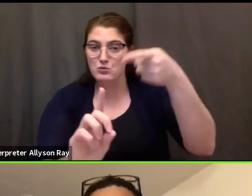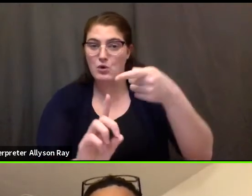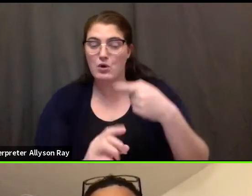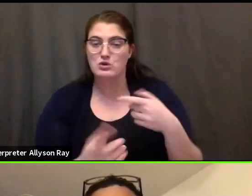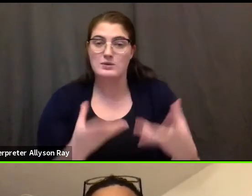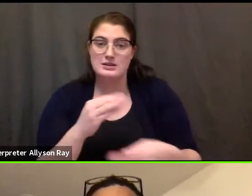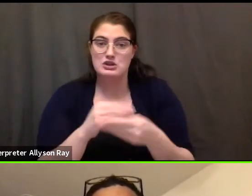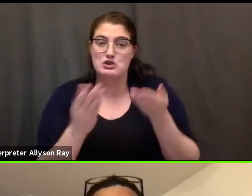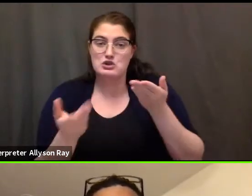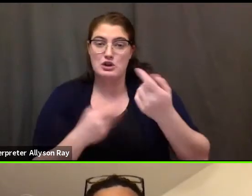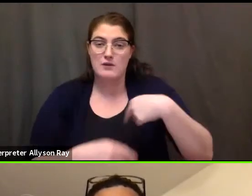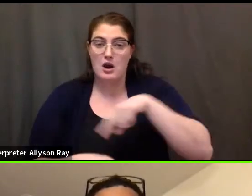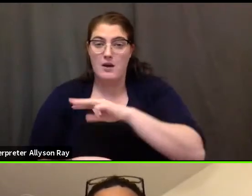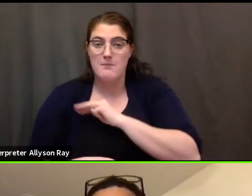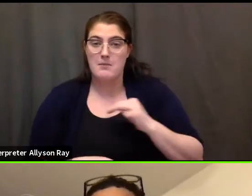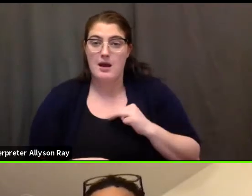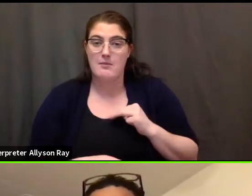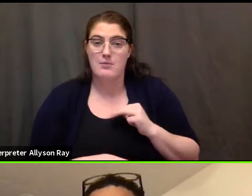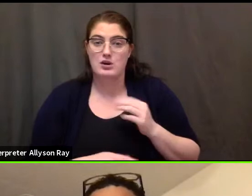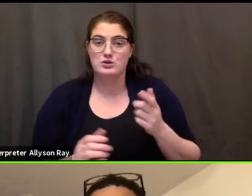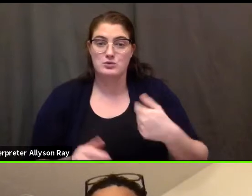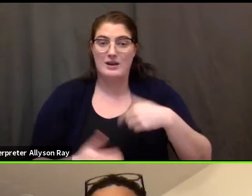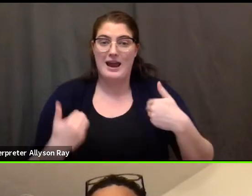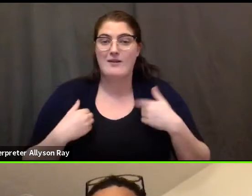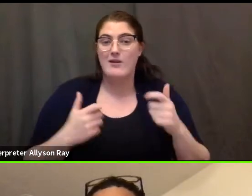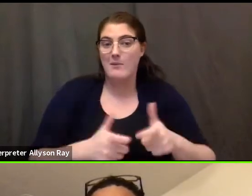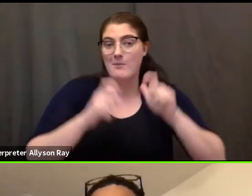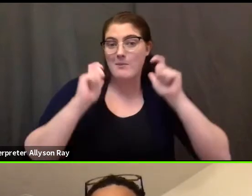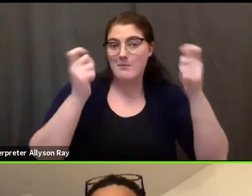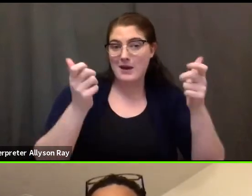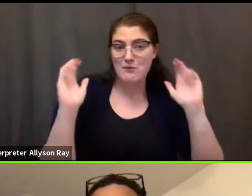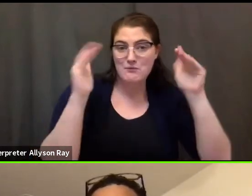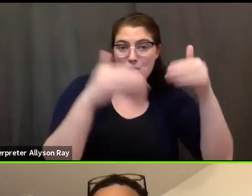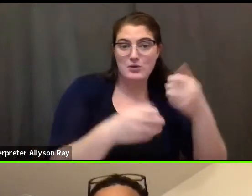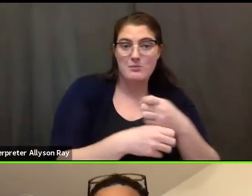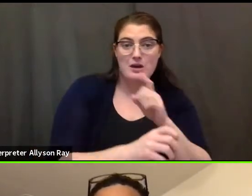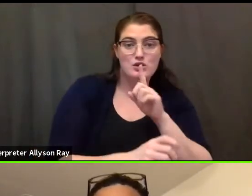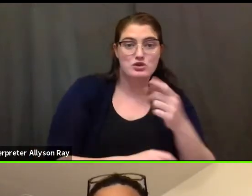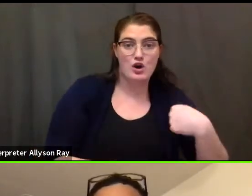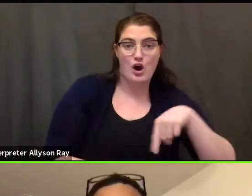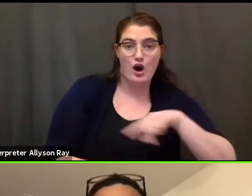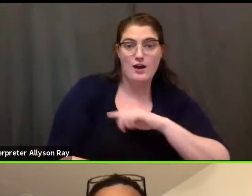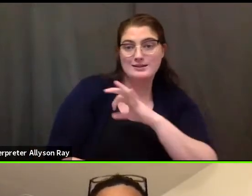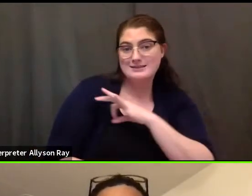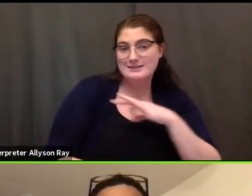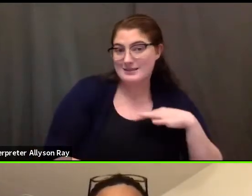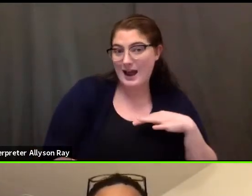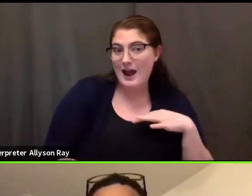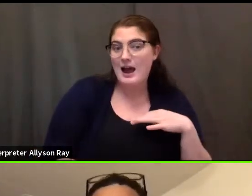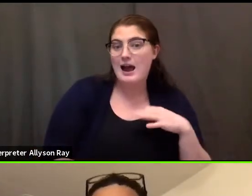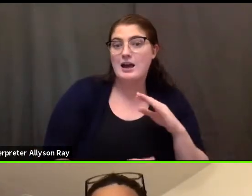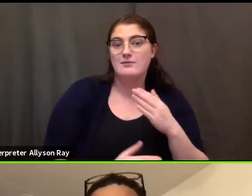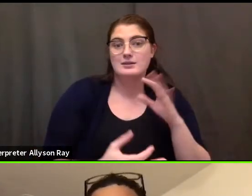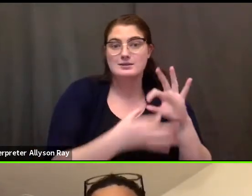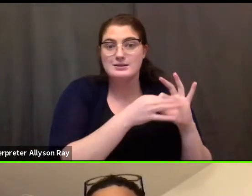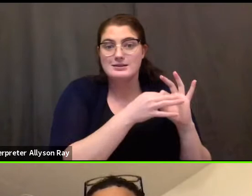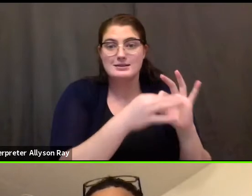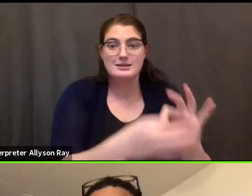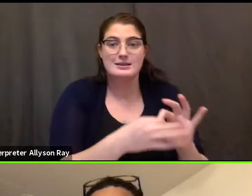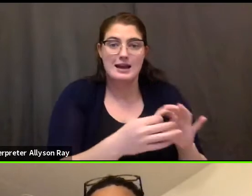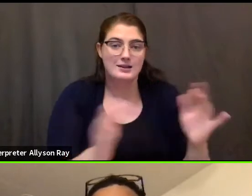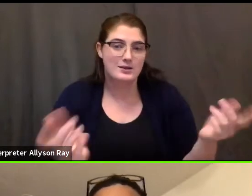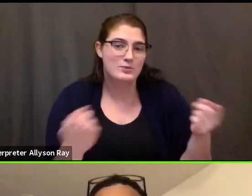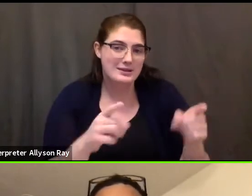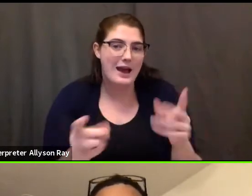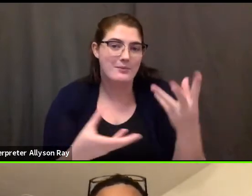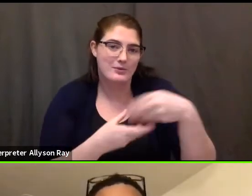also have a big focus on making sure that our staff is well and connected to, what's happening in